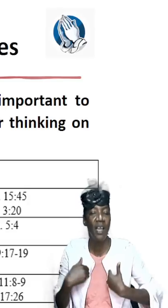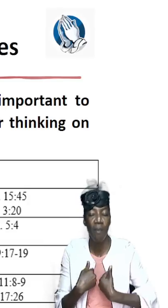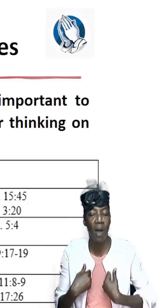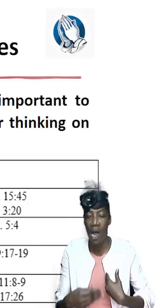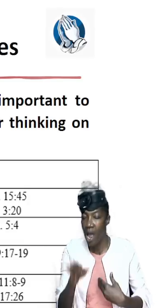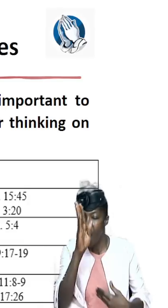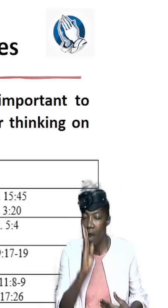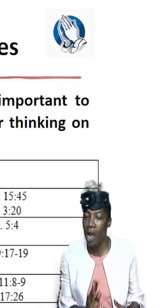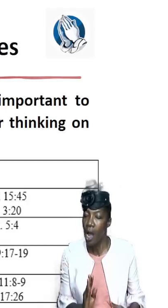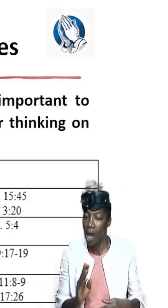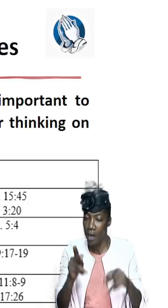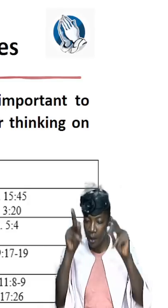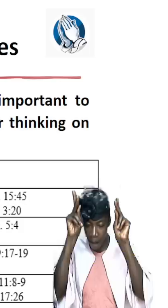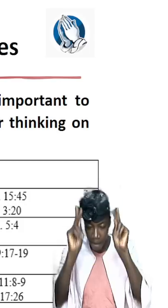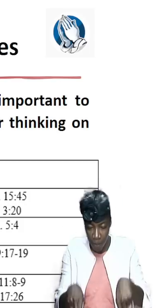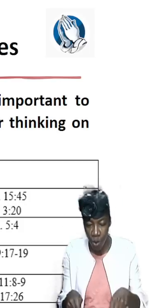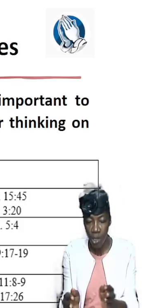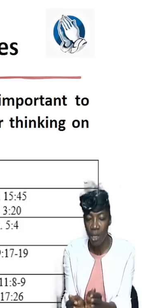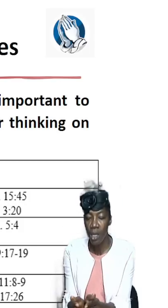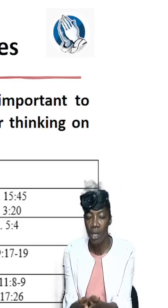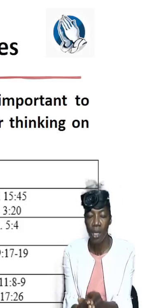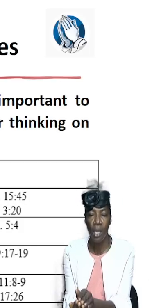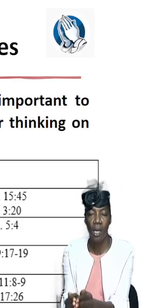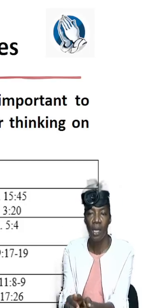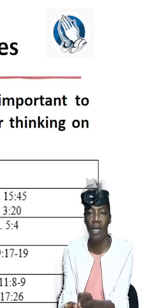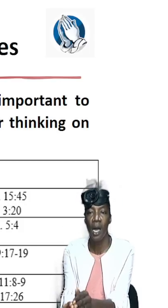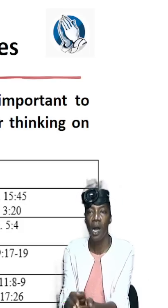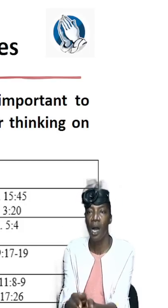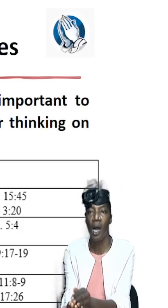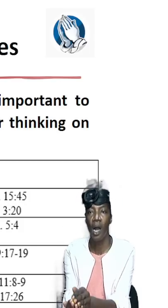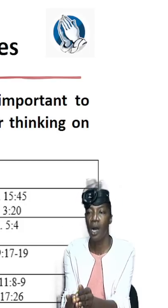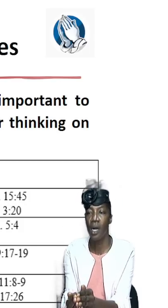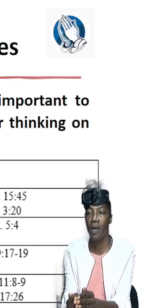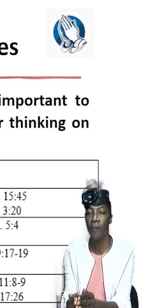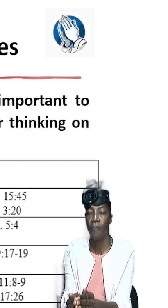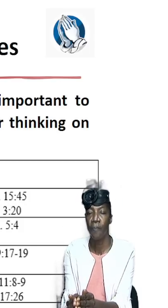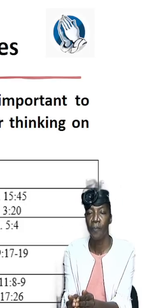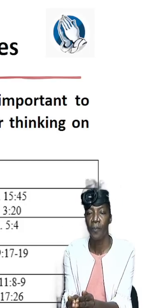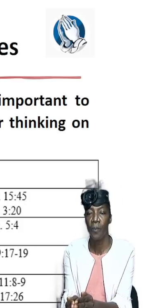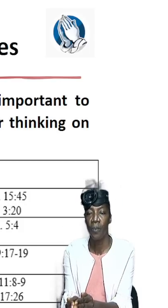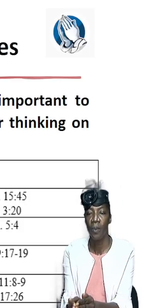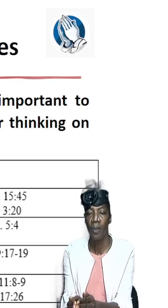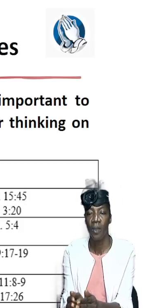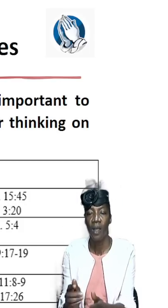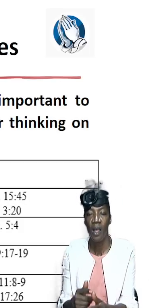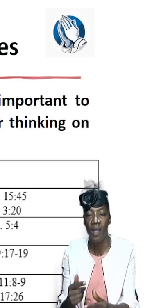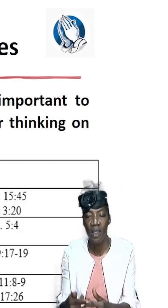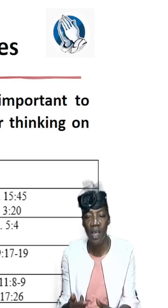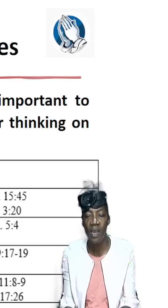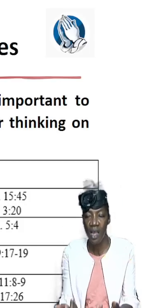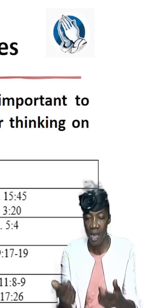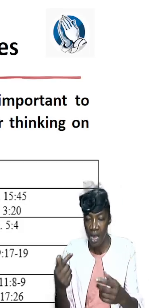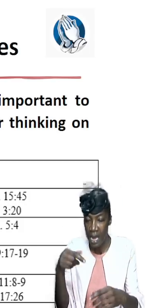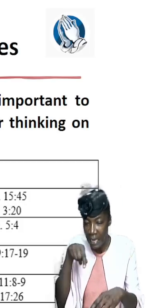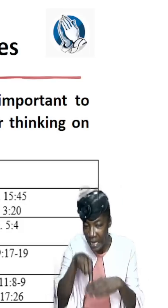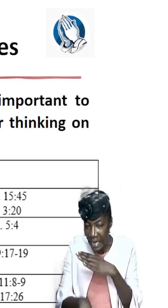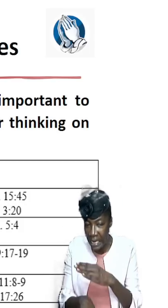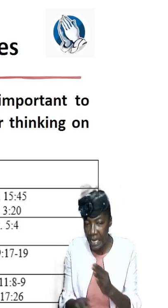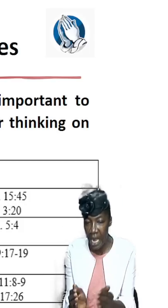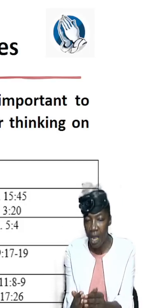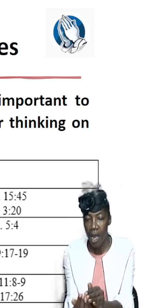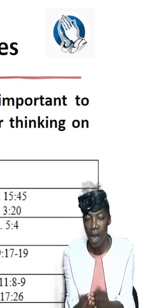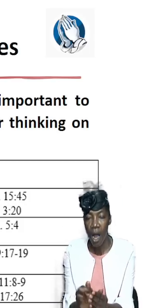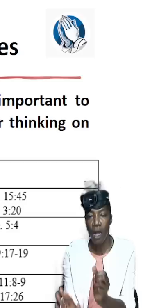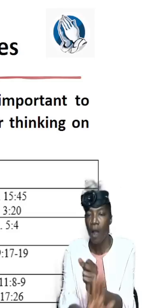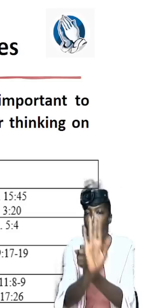ark. And when the deluge came and they were in the ark protected by the